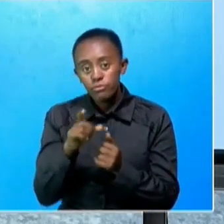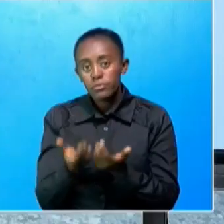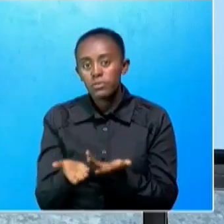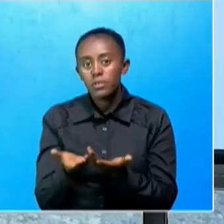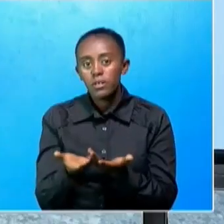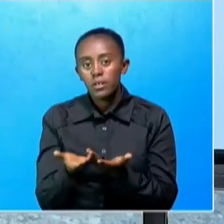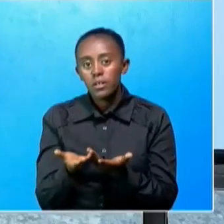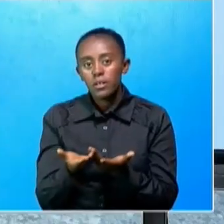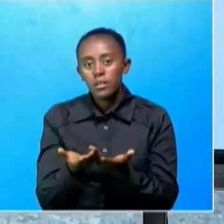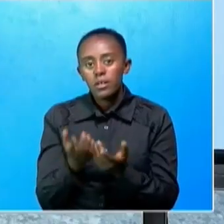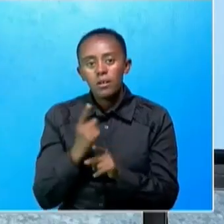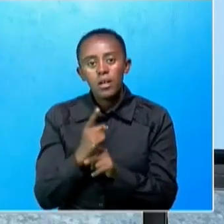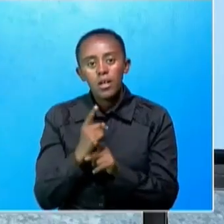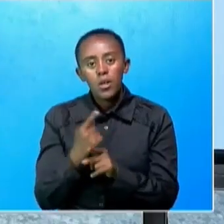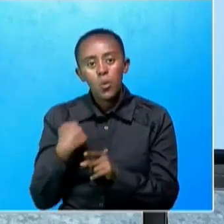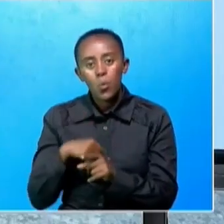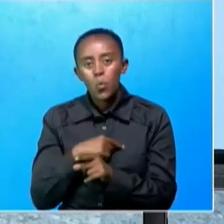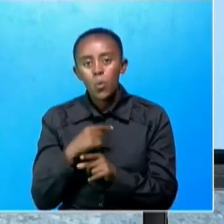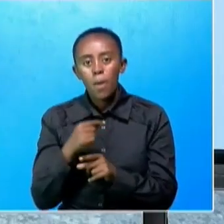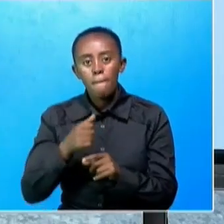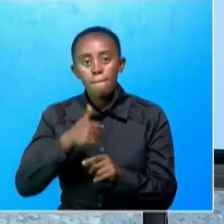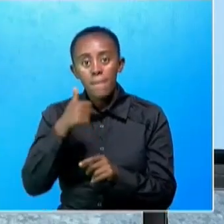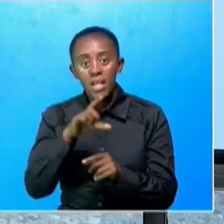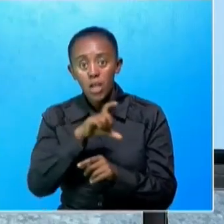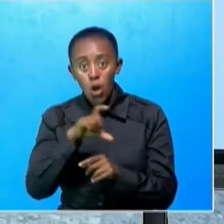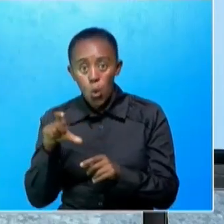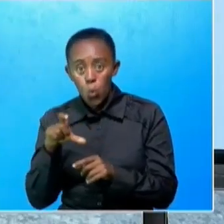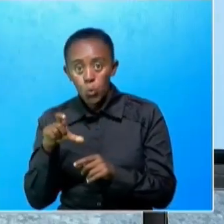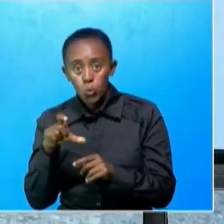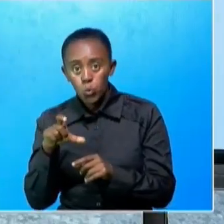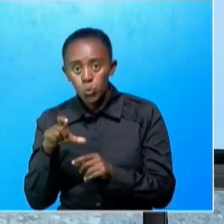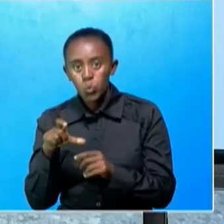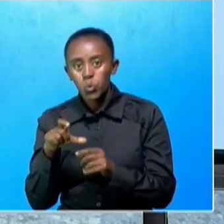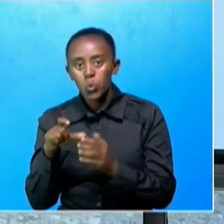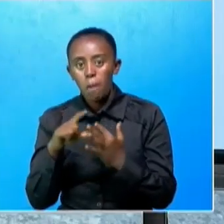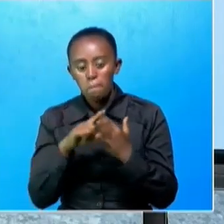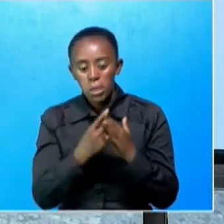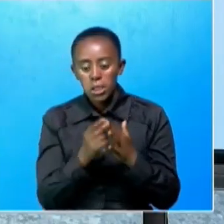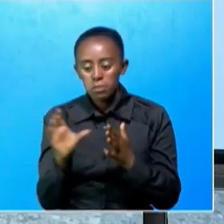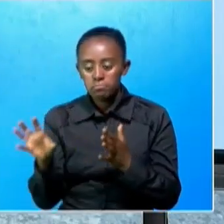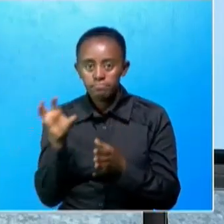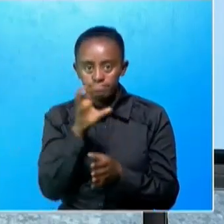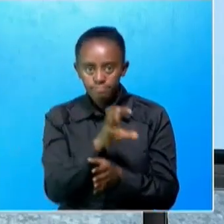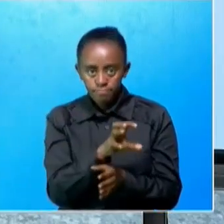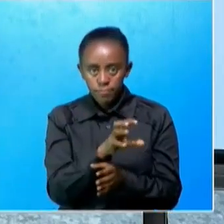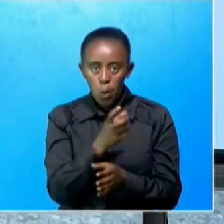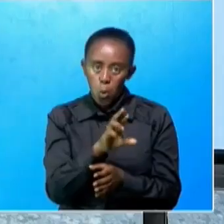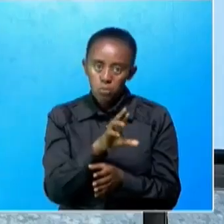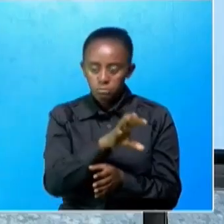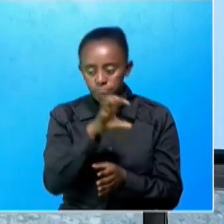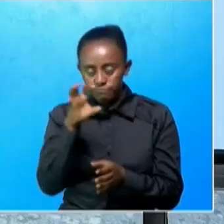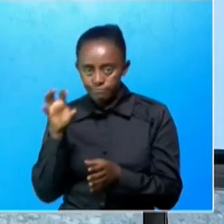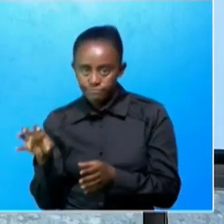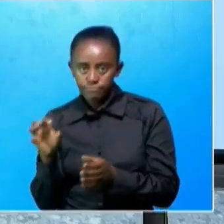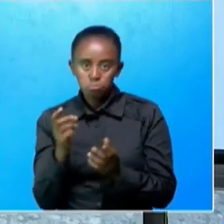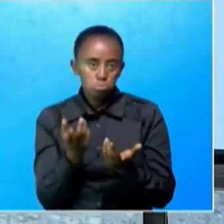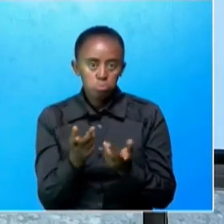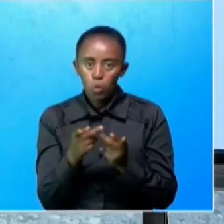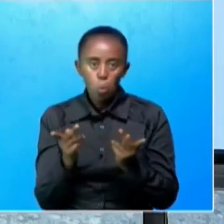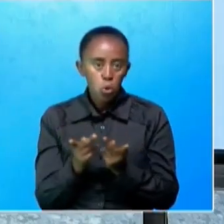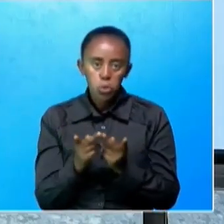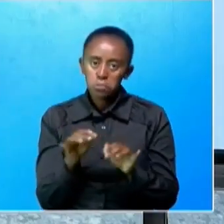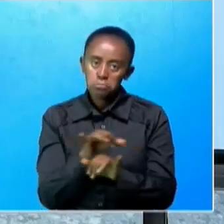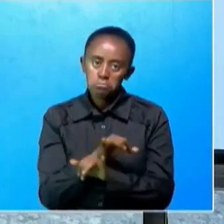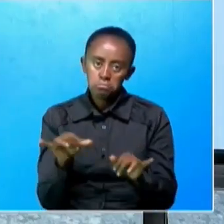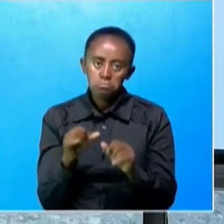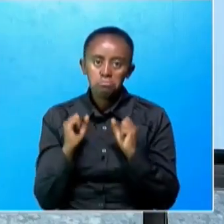right, we can use the main clause at the beginning of the sentence. Yeah, the position is possible.